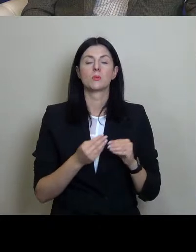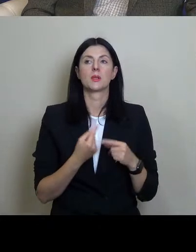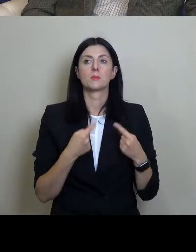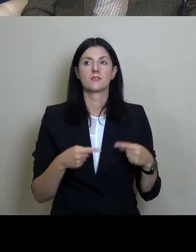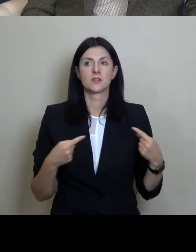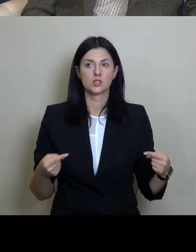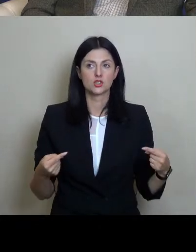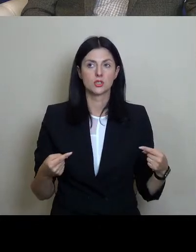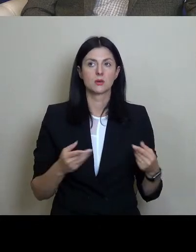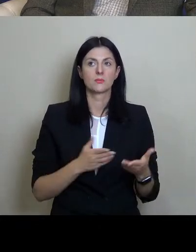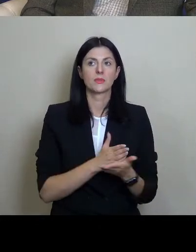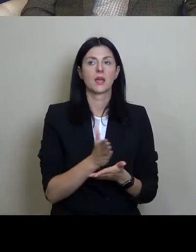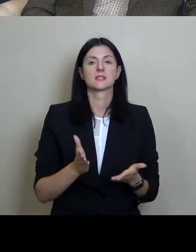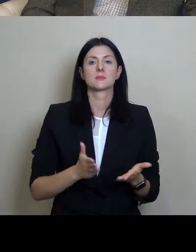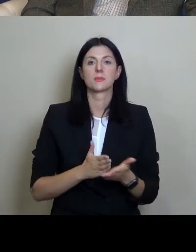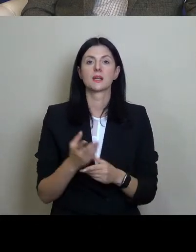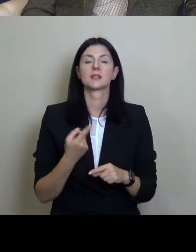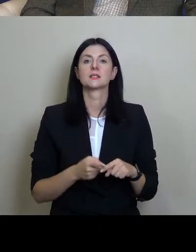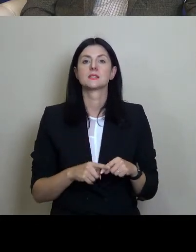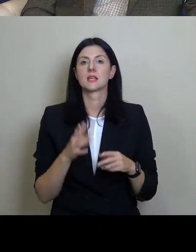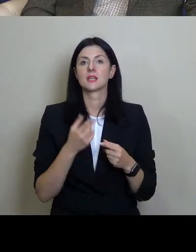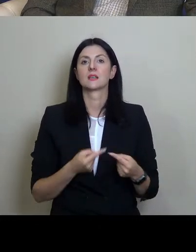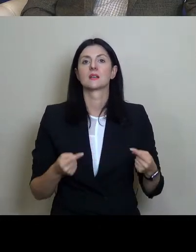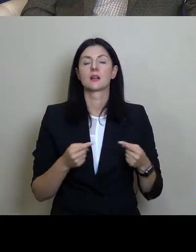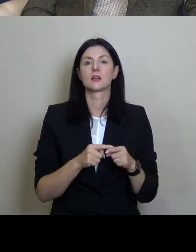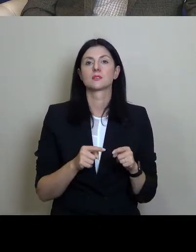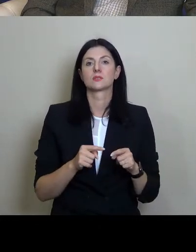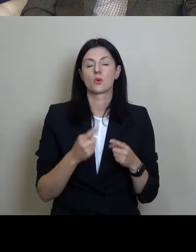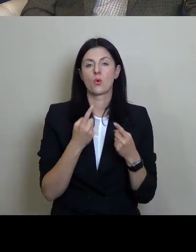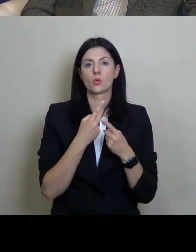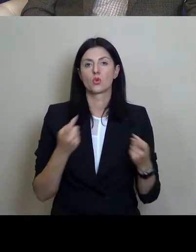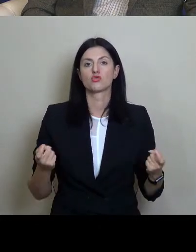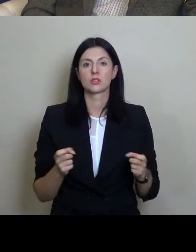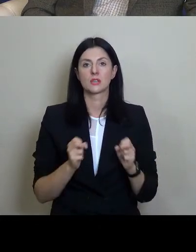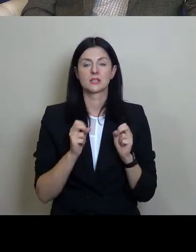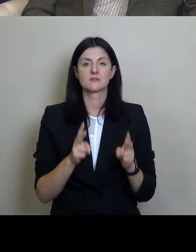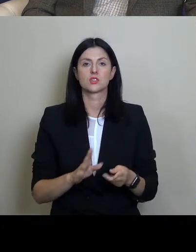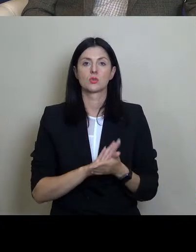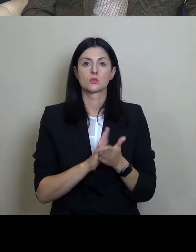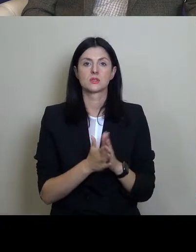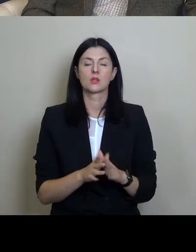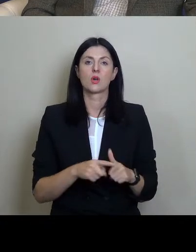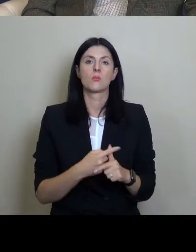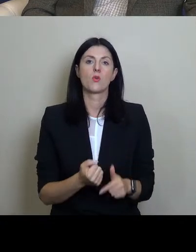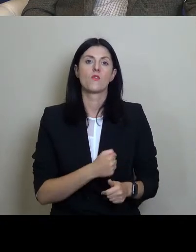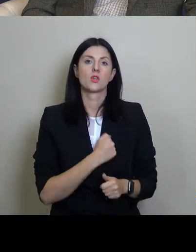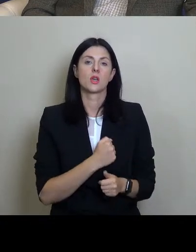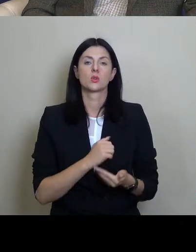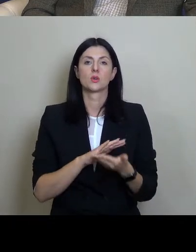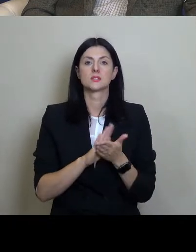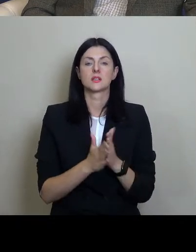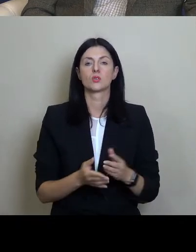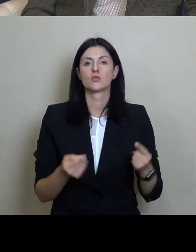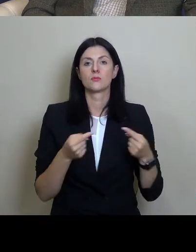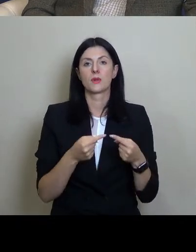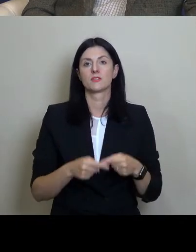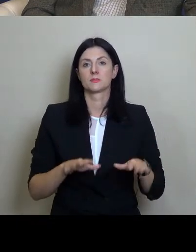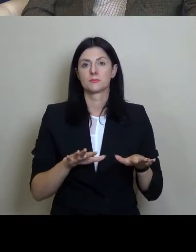previous webinar, and this is the emergency situations or